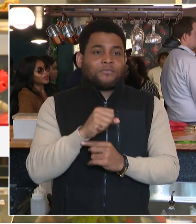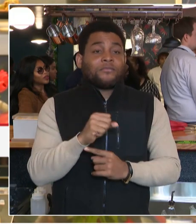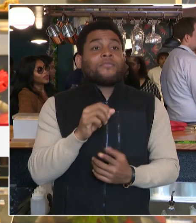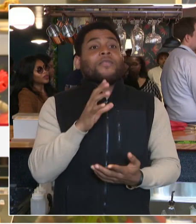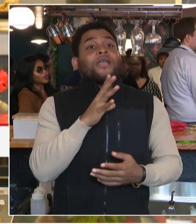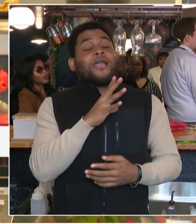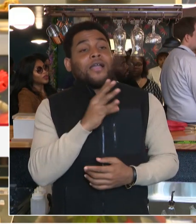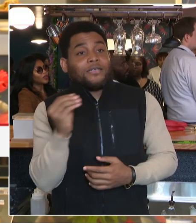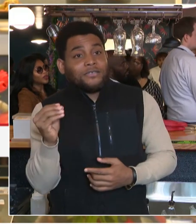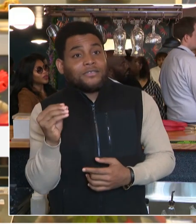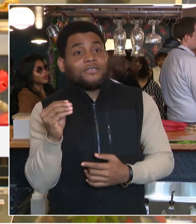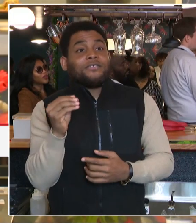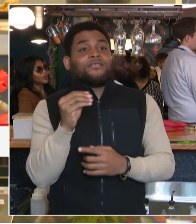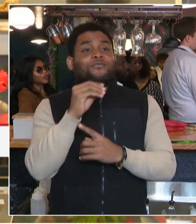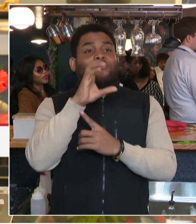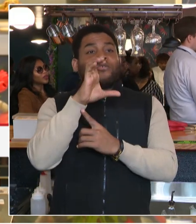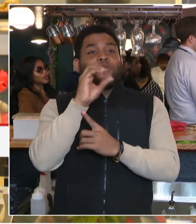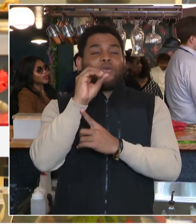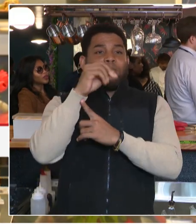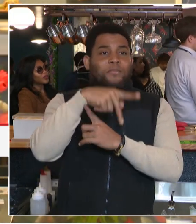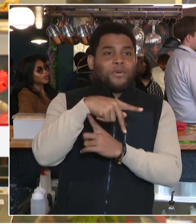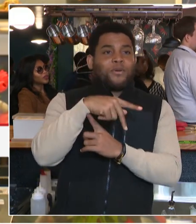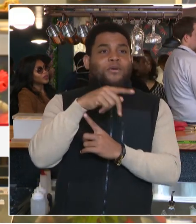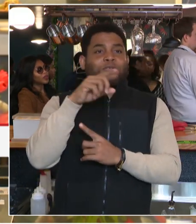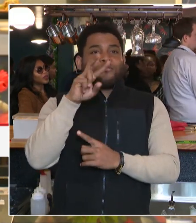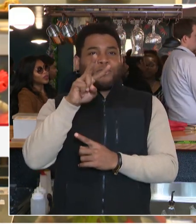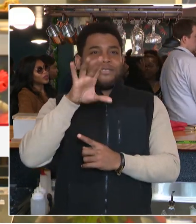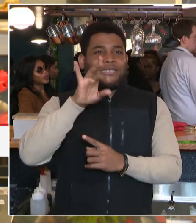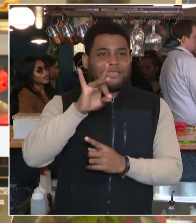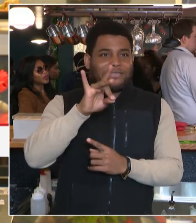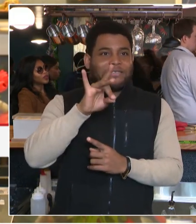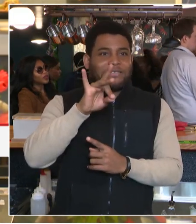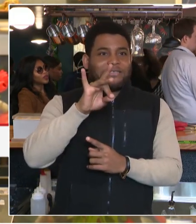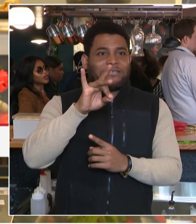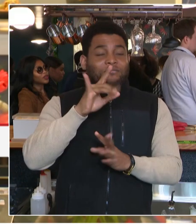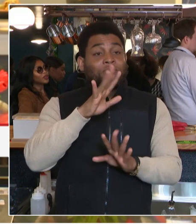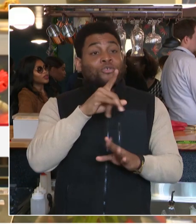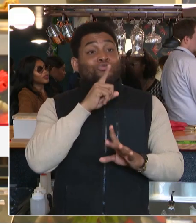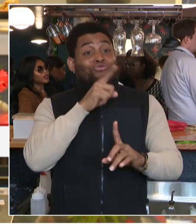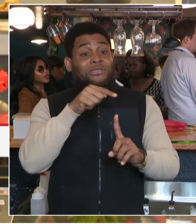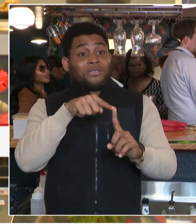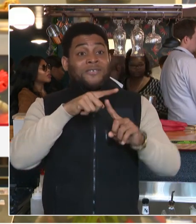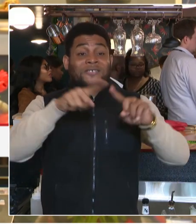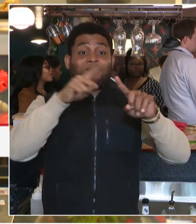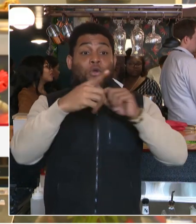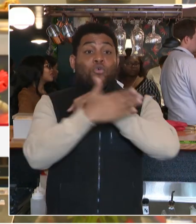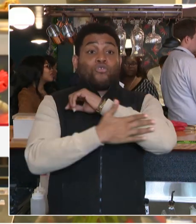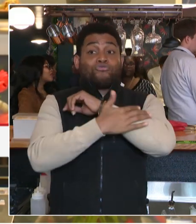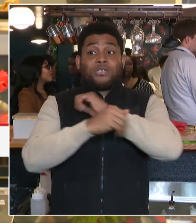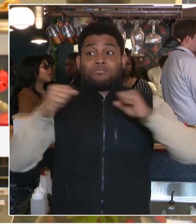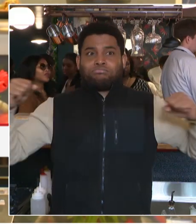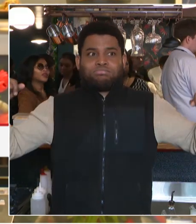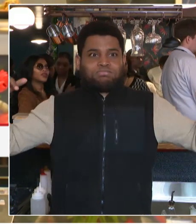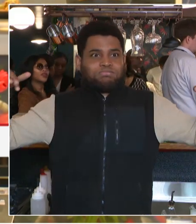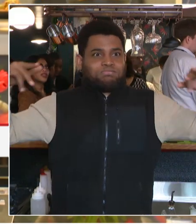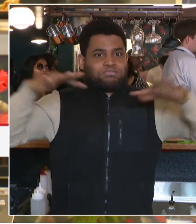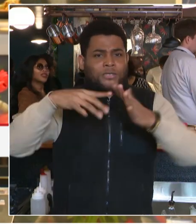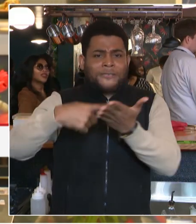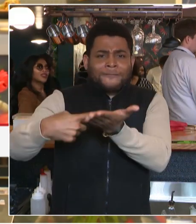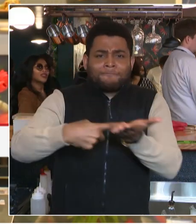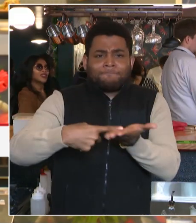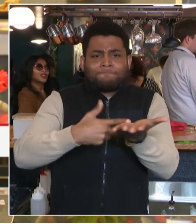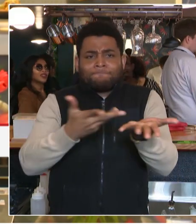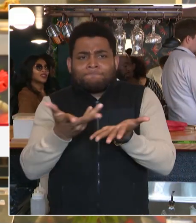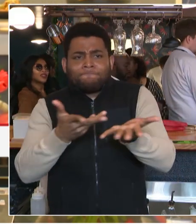convening to talk about our progress as a nation, as a world, towards fighting climate change. This was the